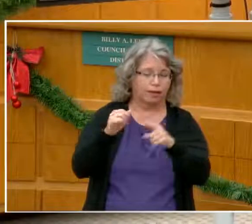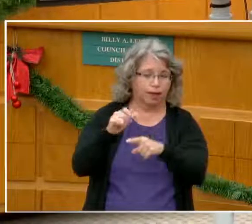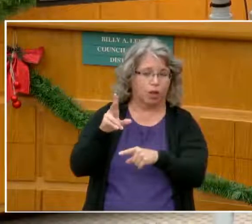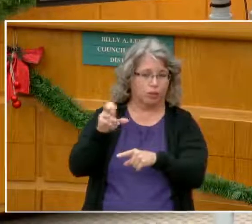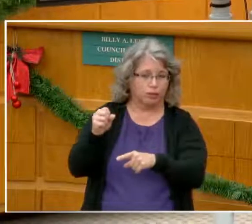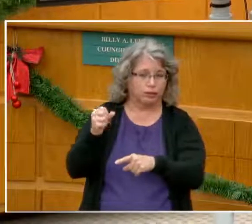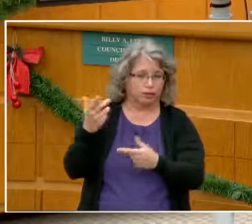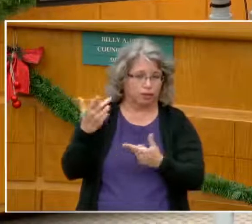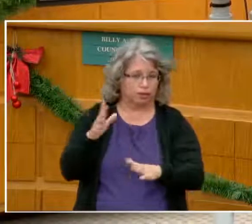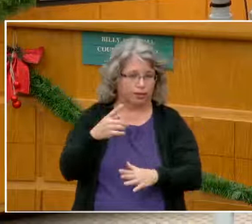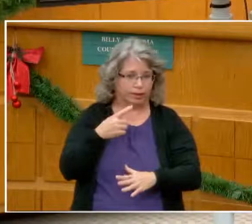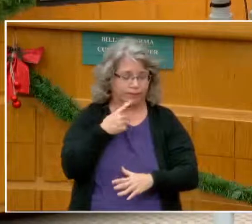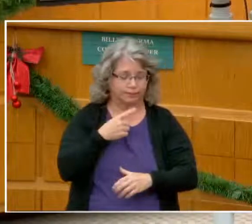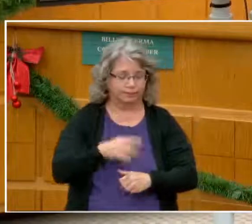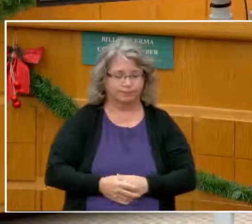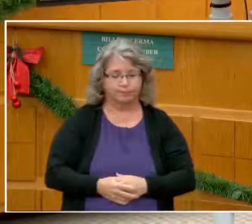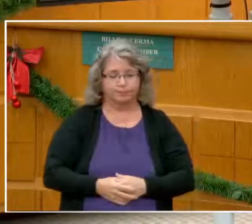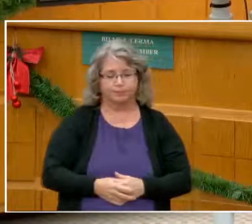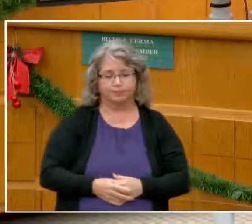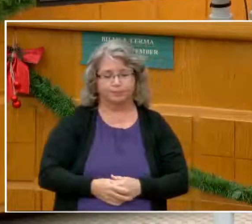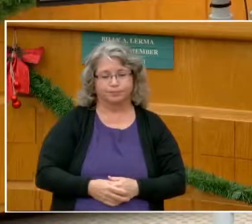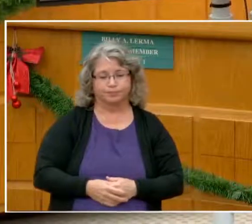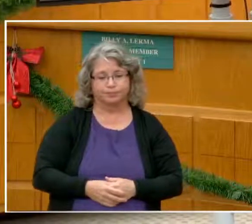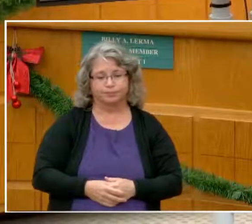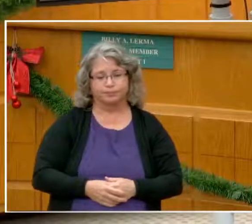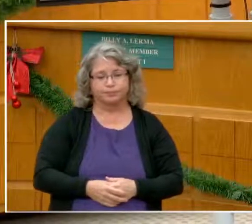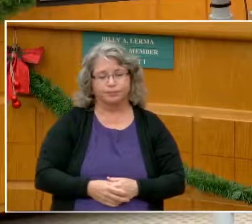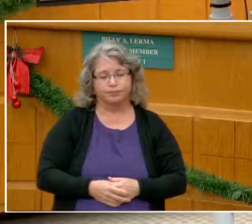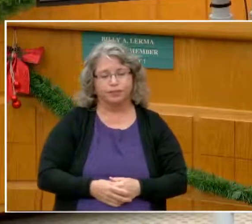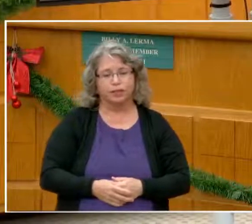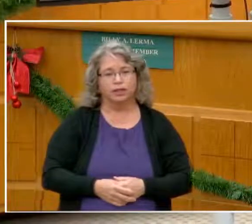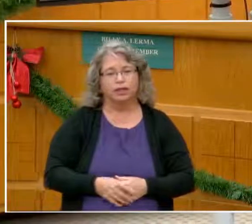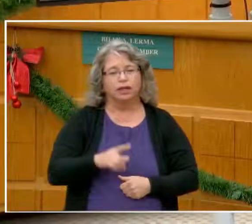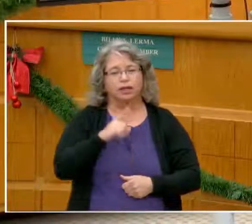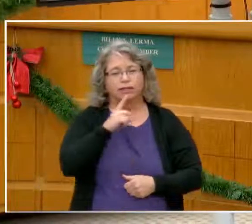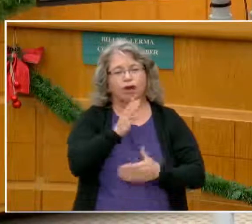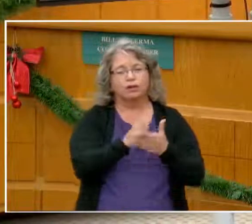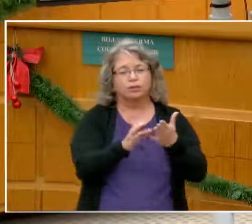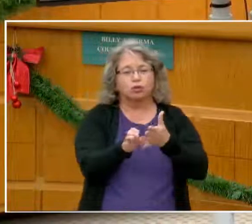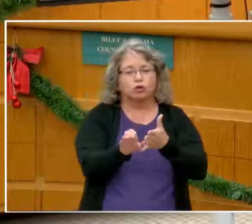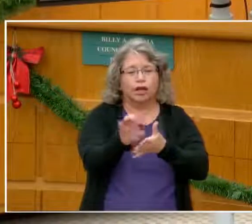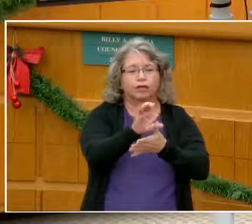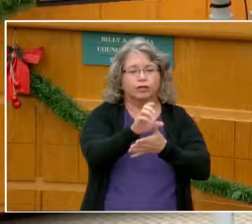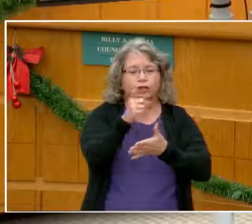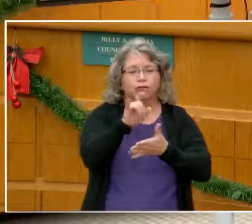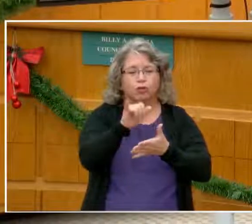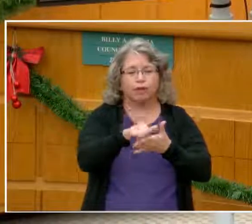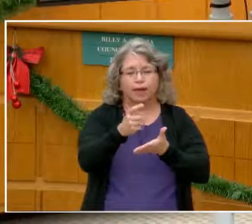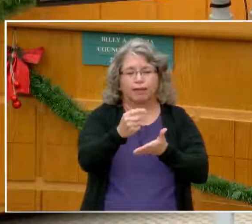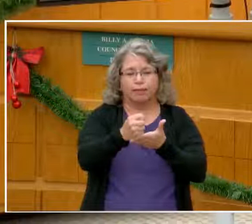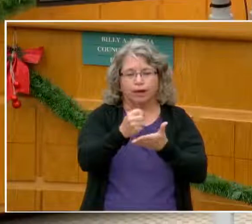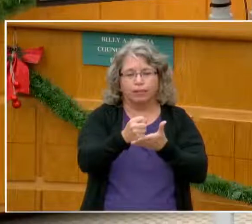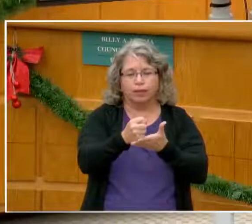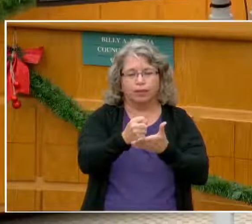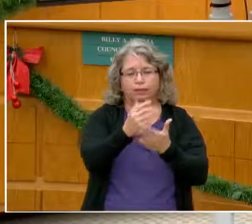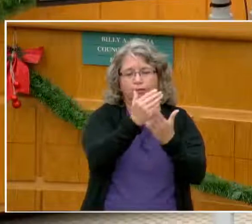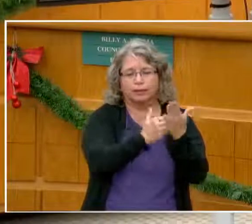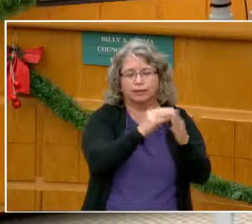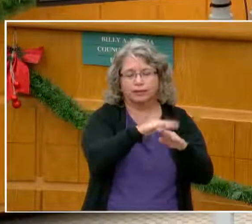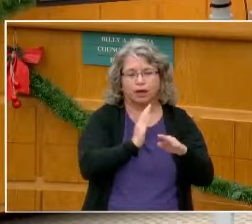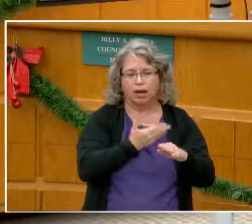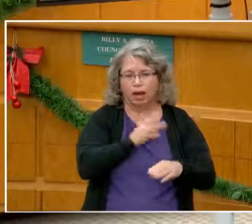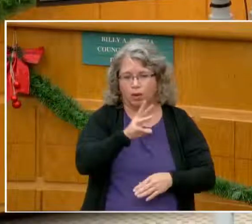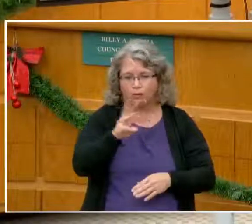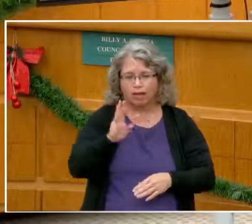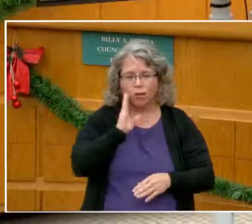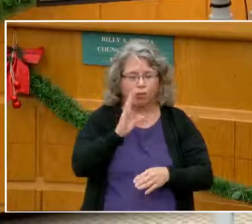I definitely want you to know that there's qualifications for the monoclonal infusion therapy, and they're all on our website. But just to be a